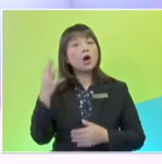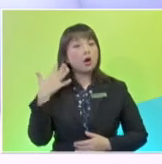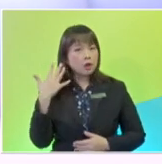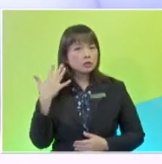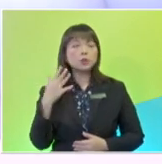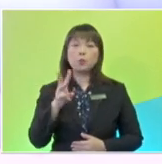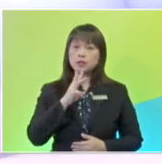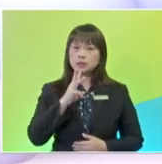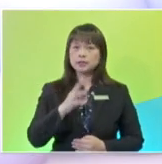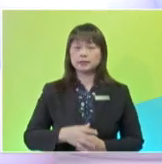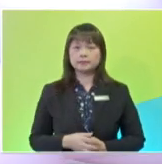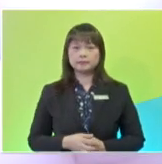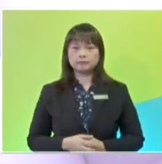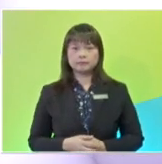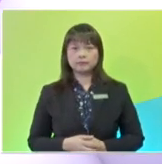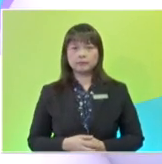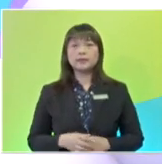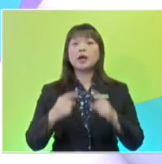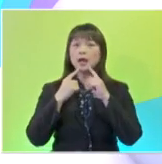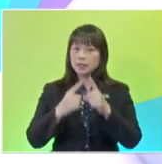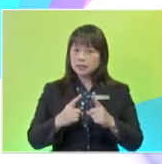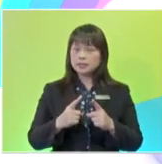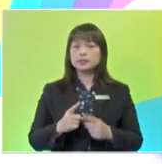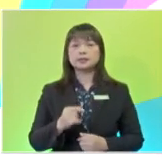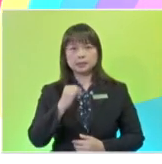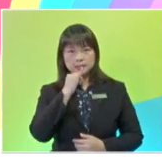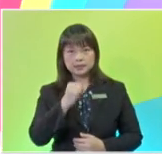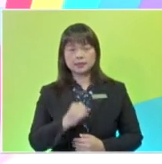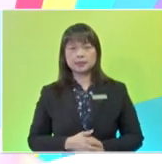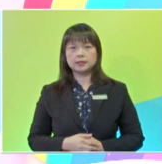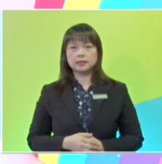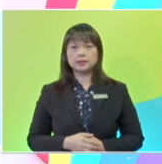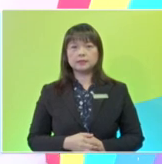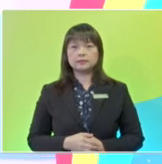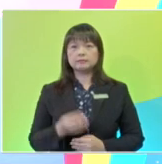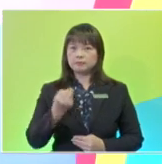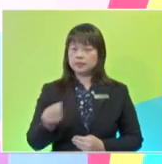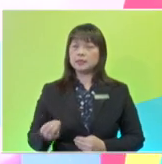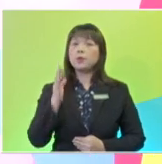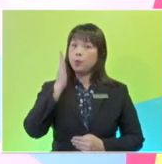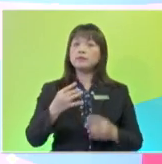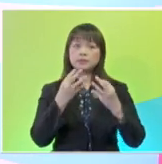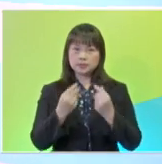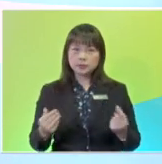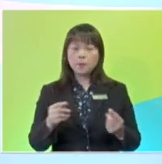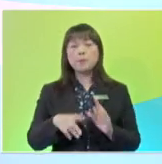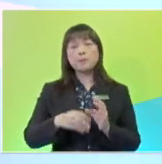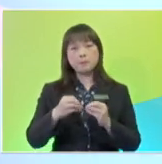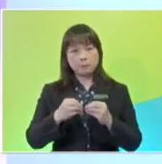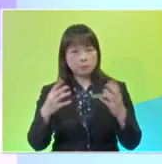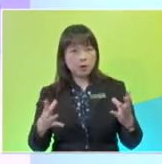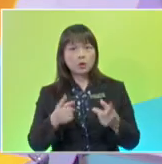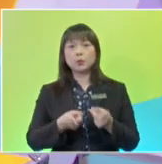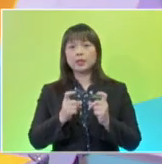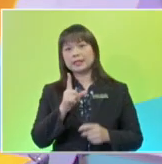dissolve faster. Yes, okay. So the answer would be the materials can dissolve more quickly in mm-hmm. hot water than cold water.